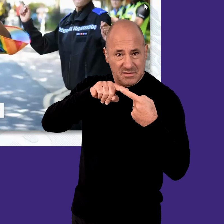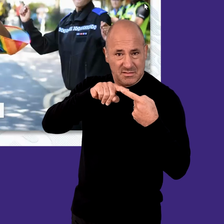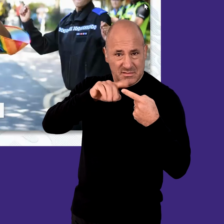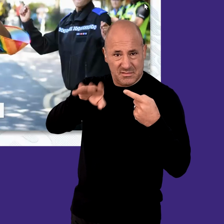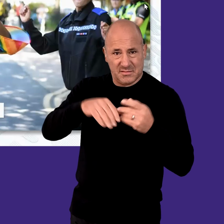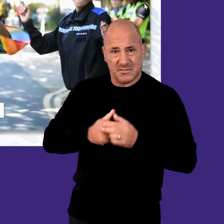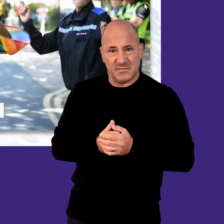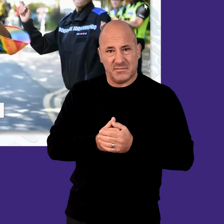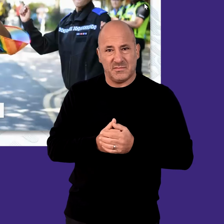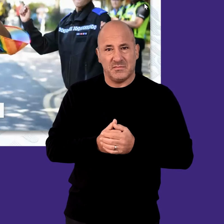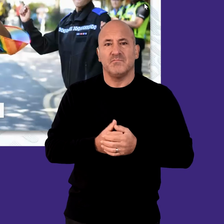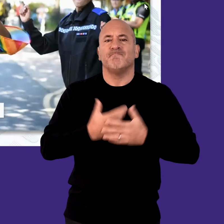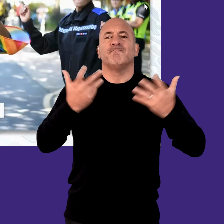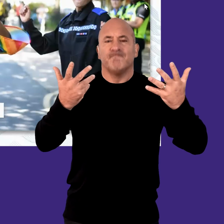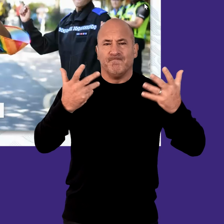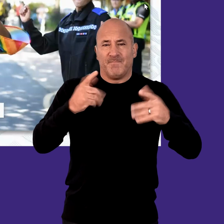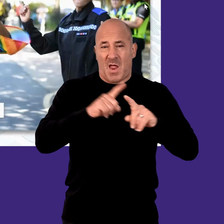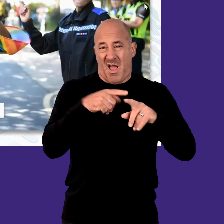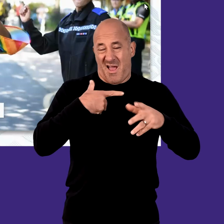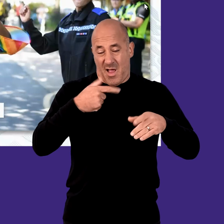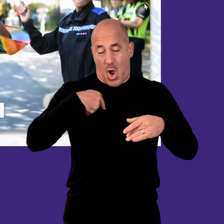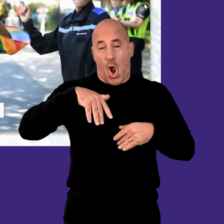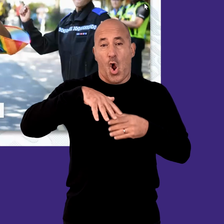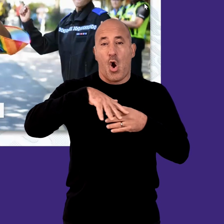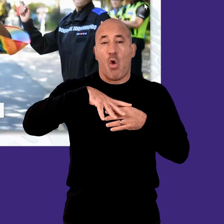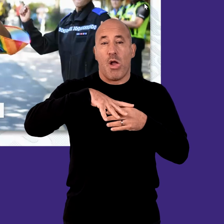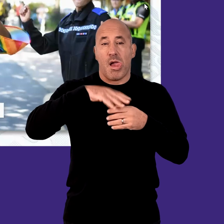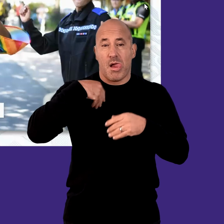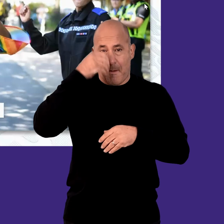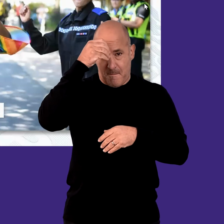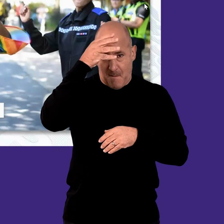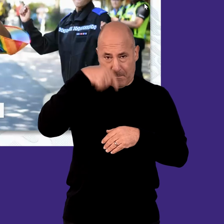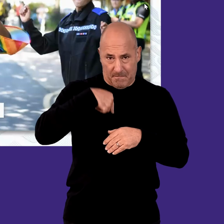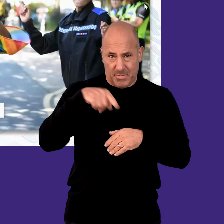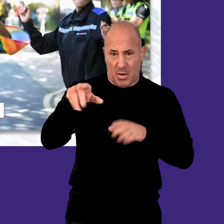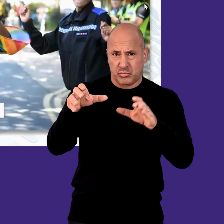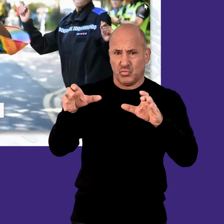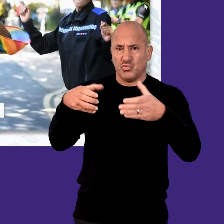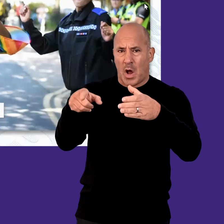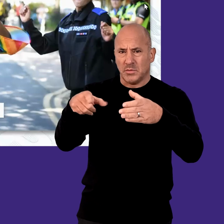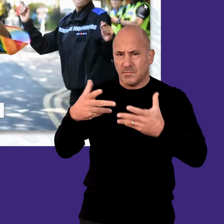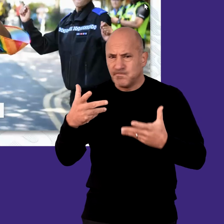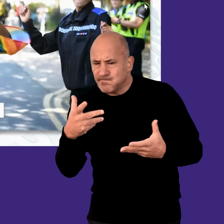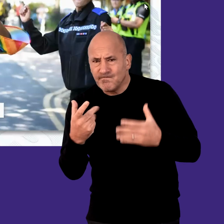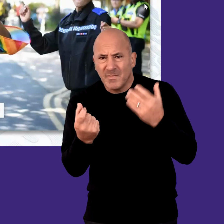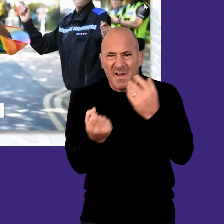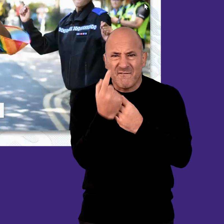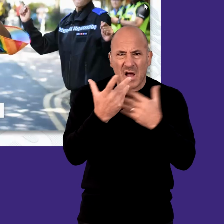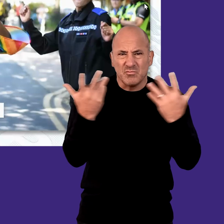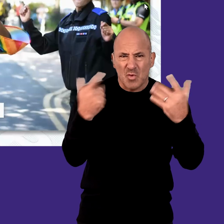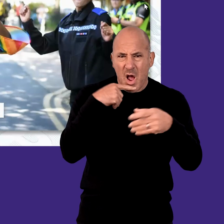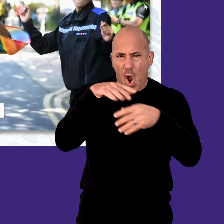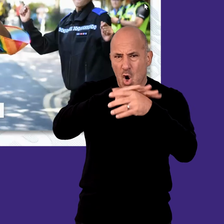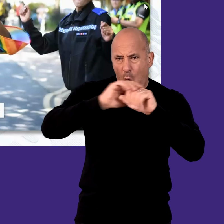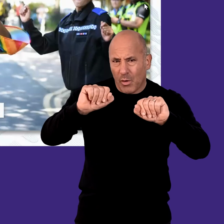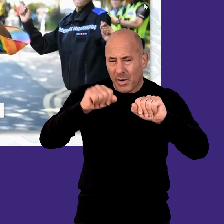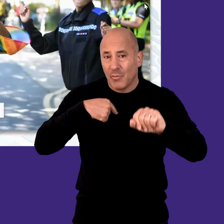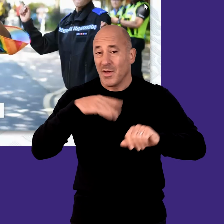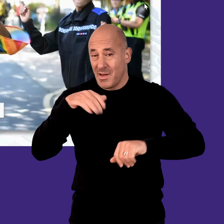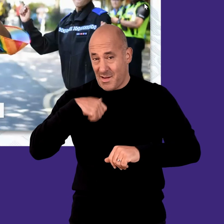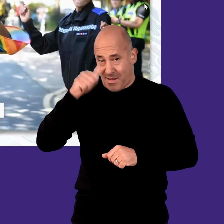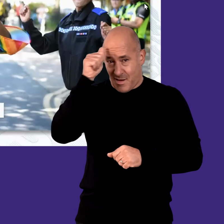tag on. And the first element was just offering that advice and guidance. So when potentially, as I said, with that local knowledge, when potentially the trust were